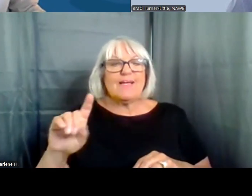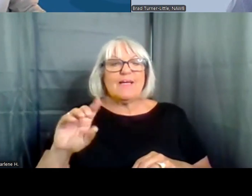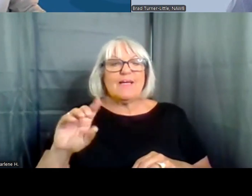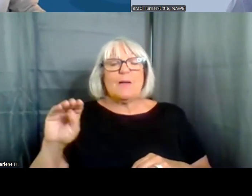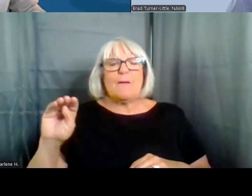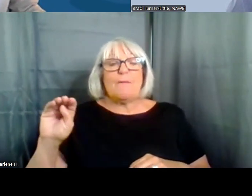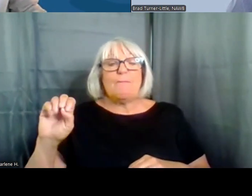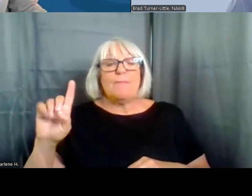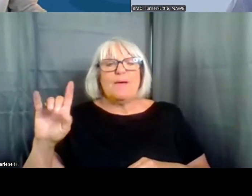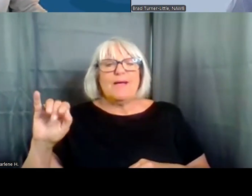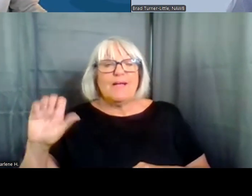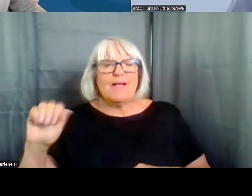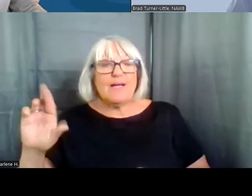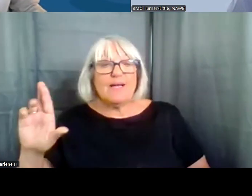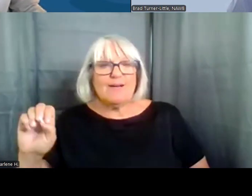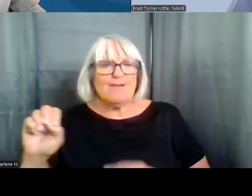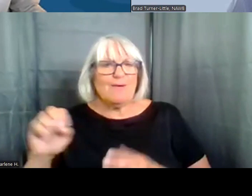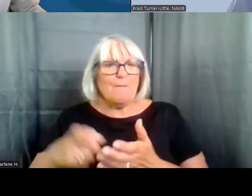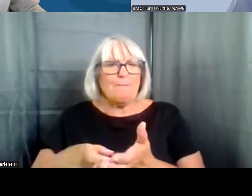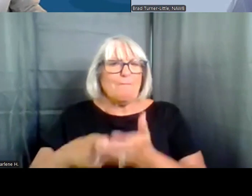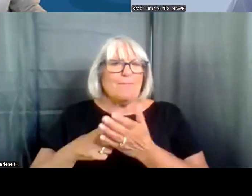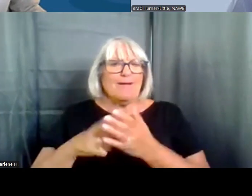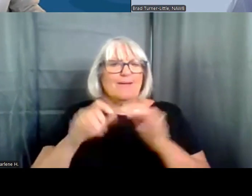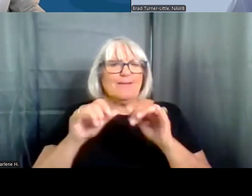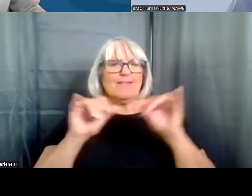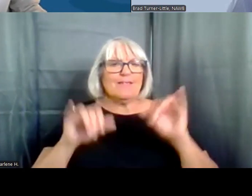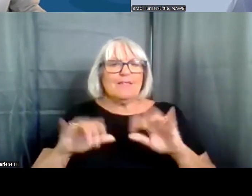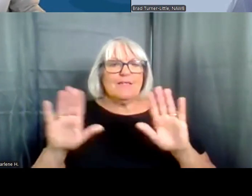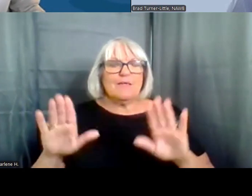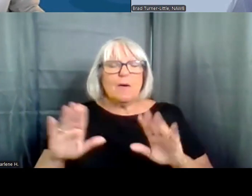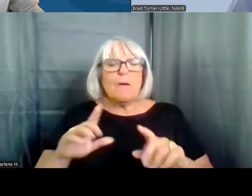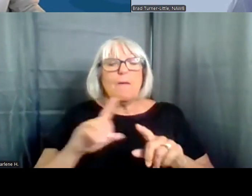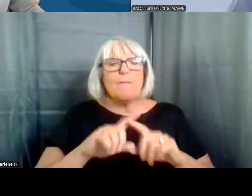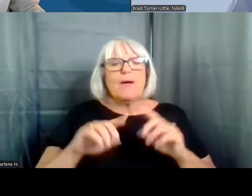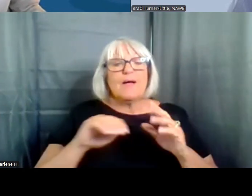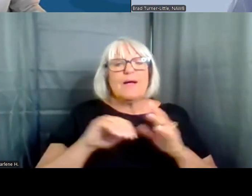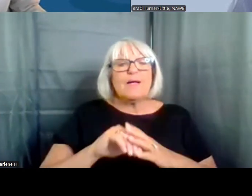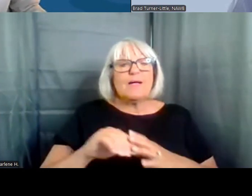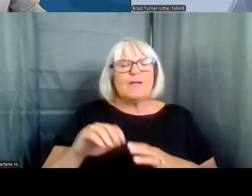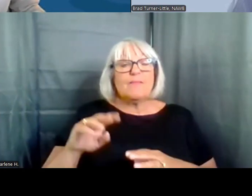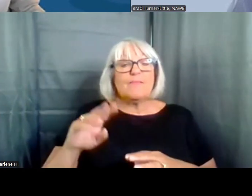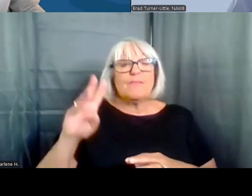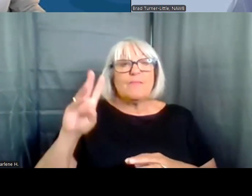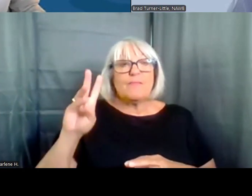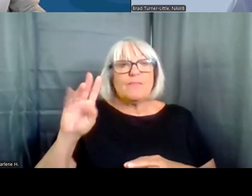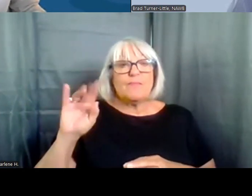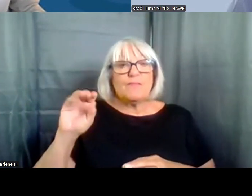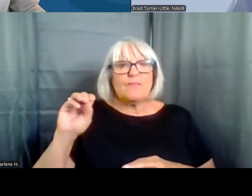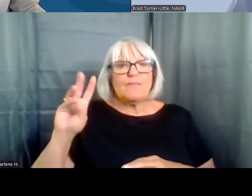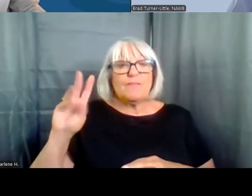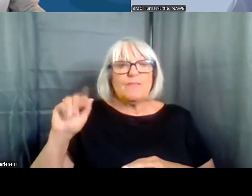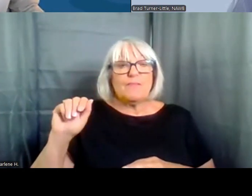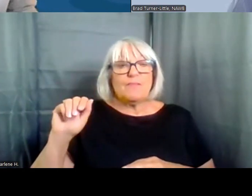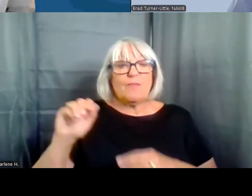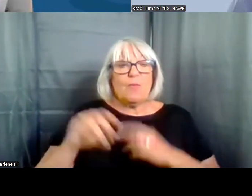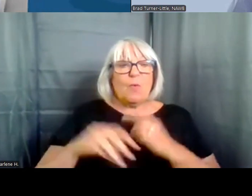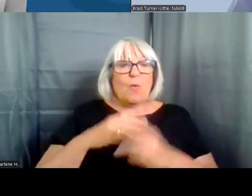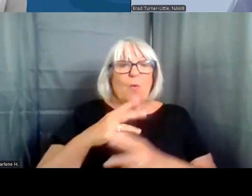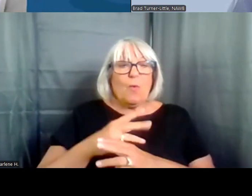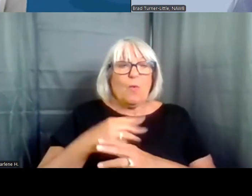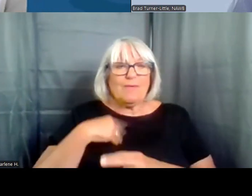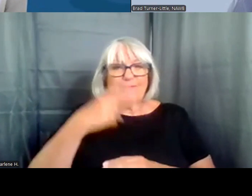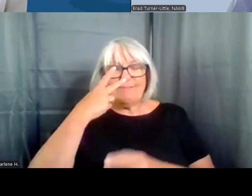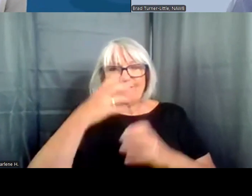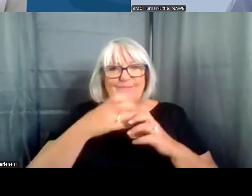in the WIOA world, we have seen resources be cut dramatically over the last 25, 30 years to support the local